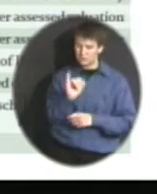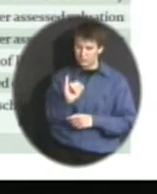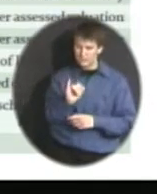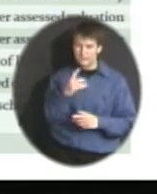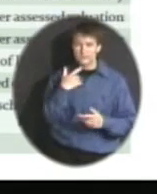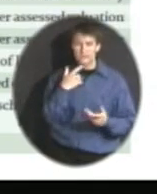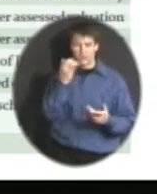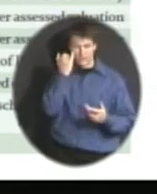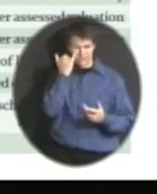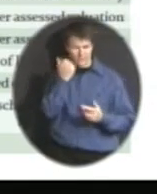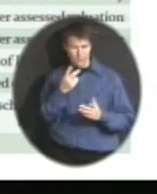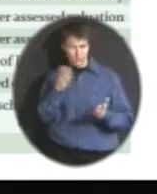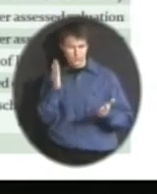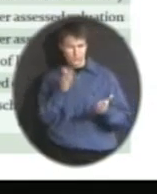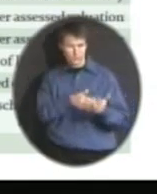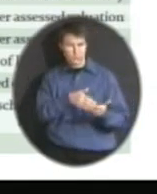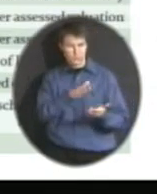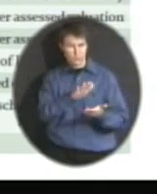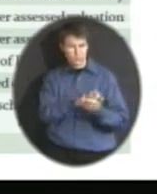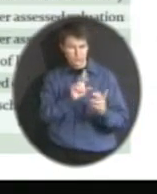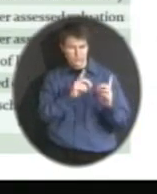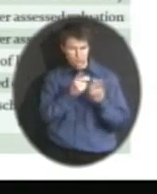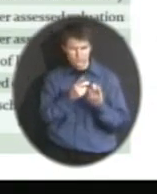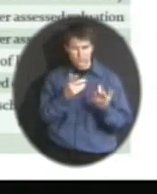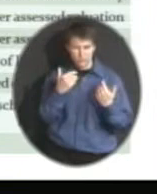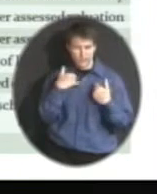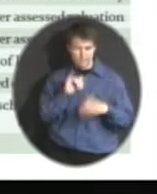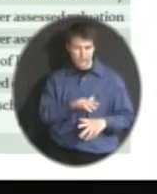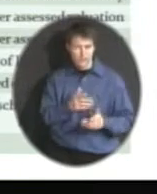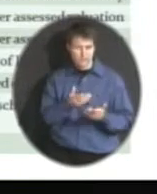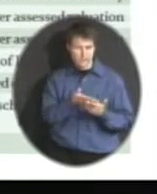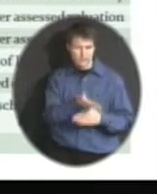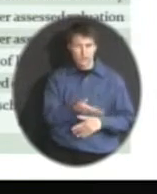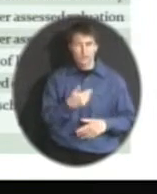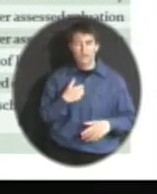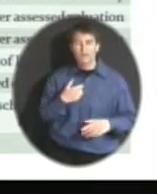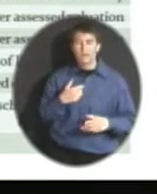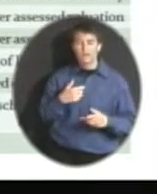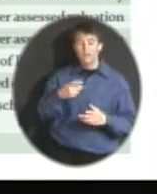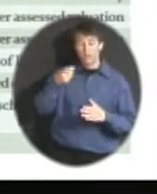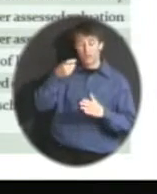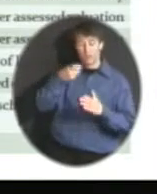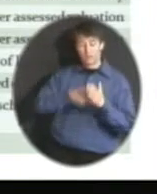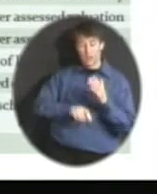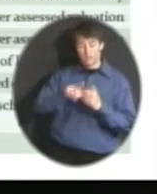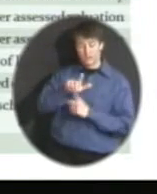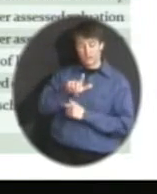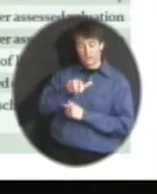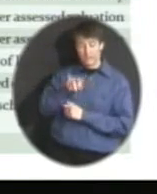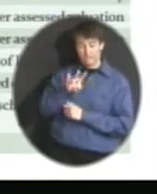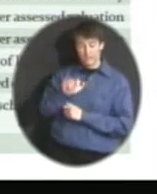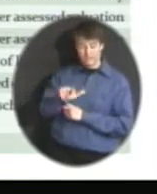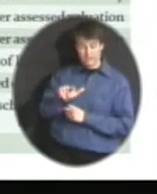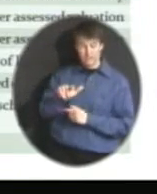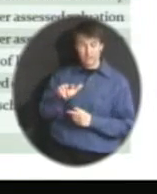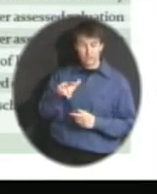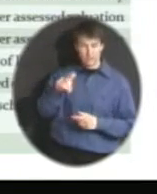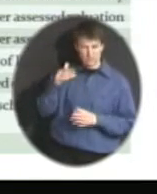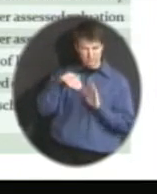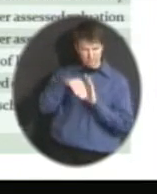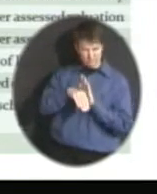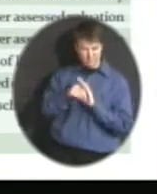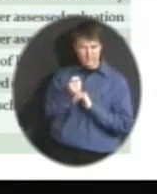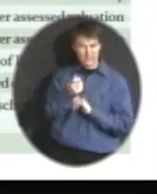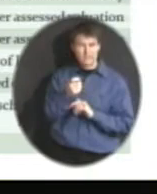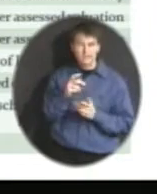litigation against the school district. Cost of living is slightly down. We have a lower cost of living